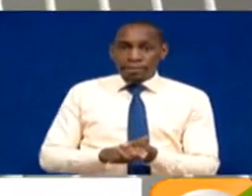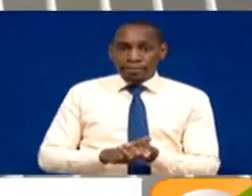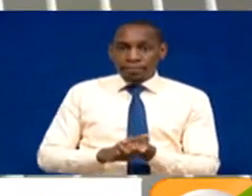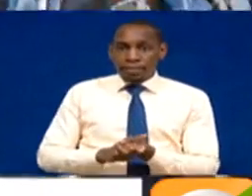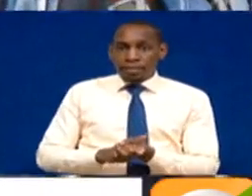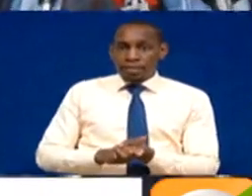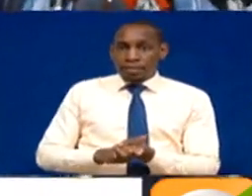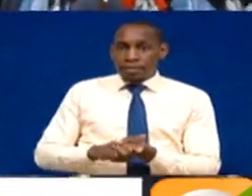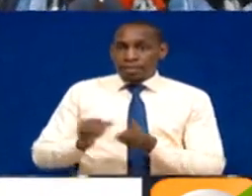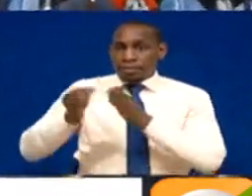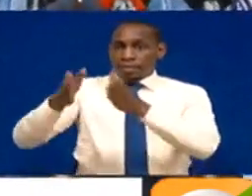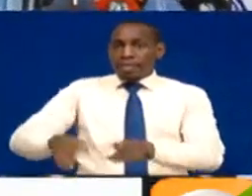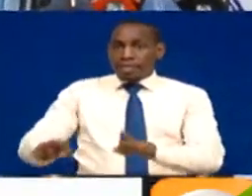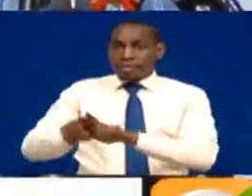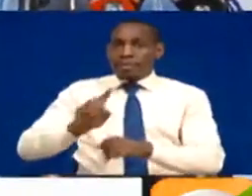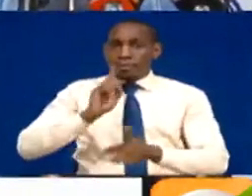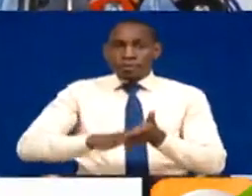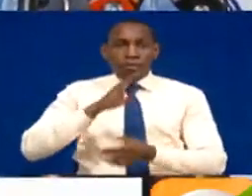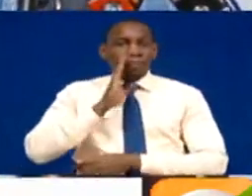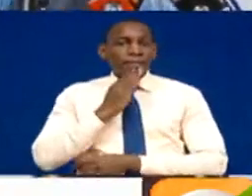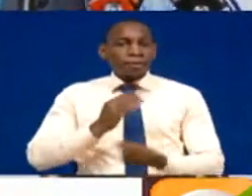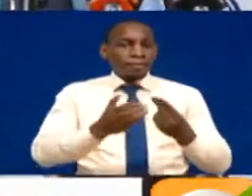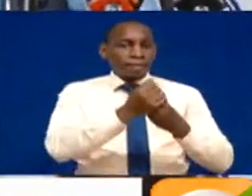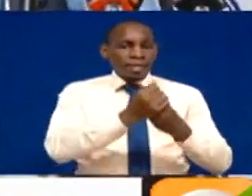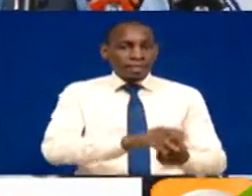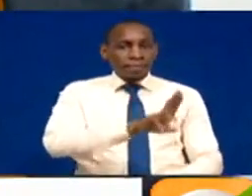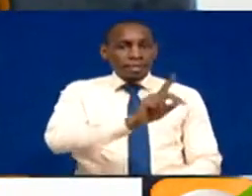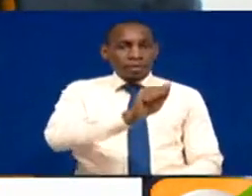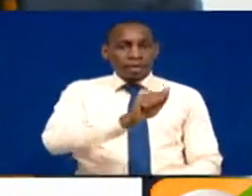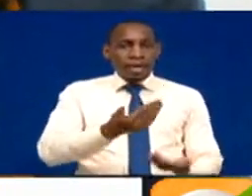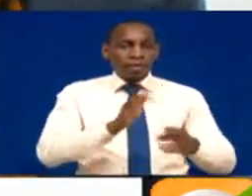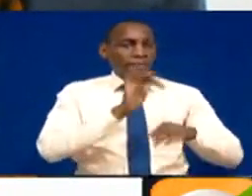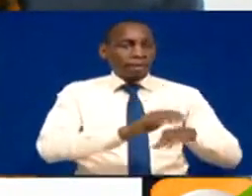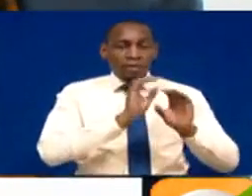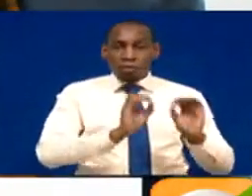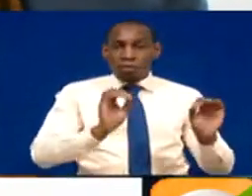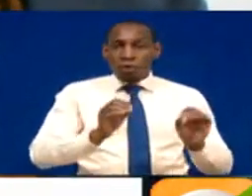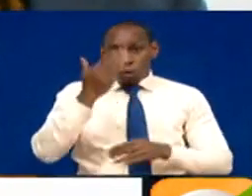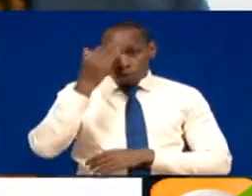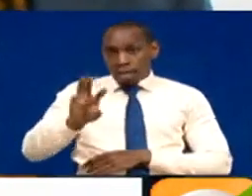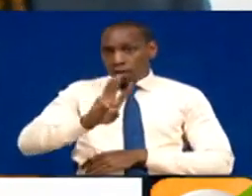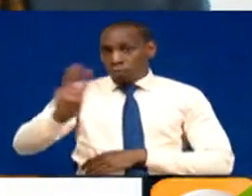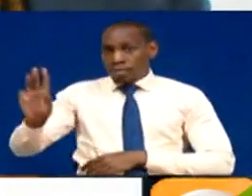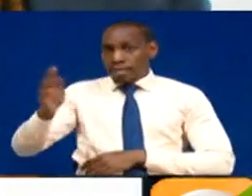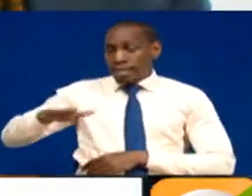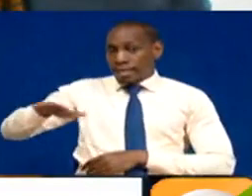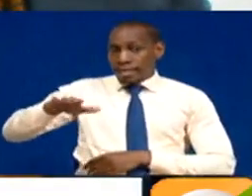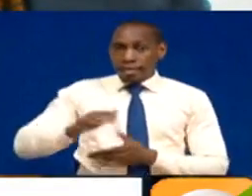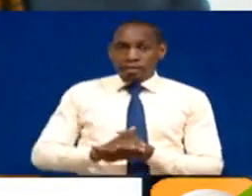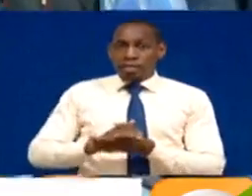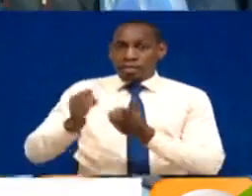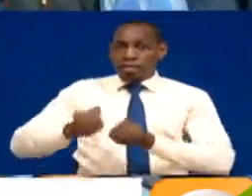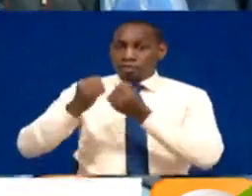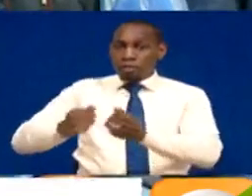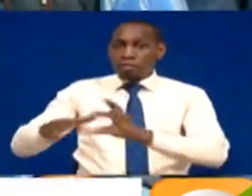Democratic Action Party leaders have termed Mudavadi's partnership with UDA as inconsequential, as the Western Kenya region is